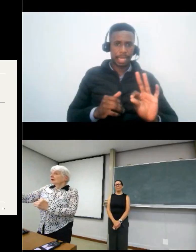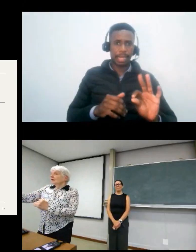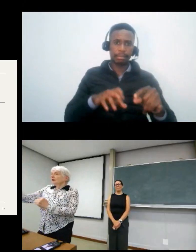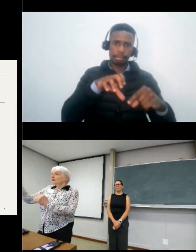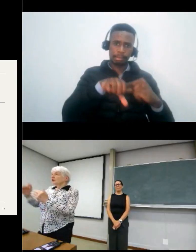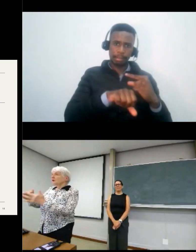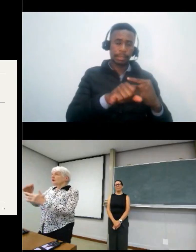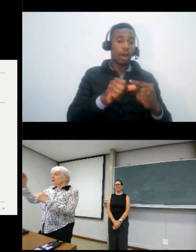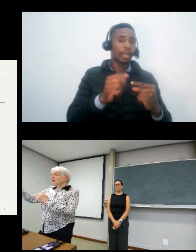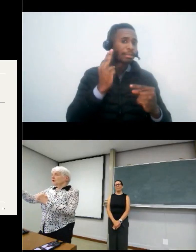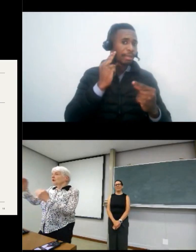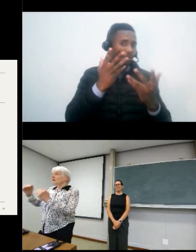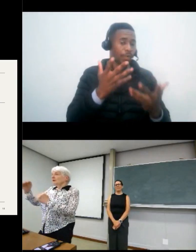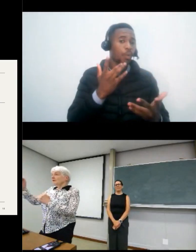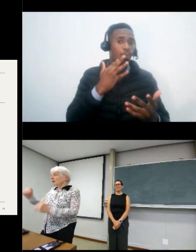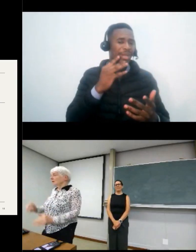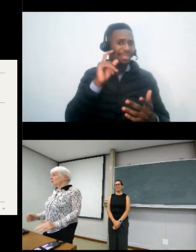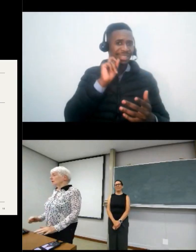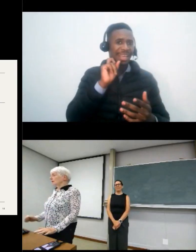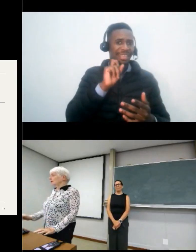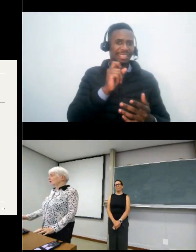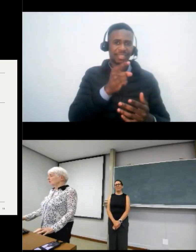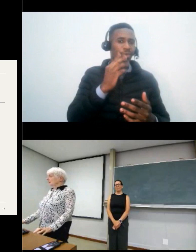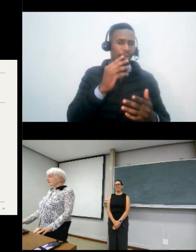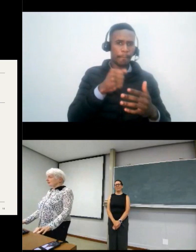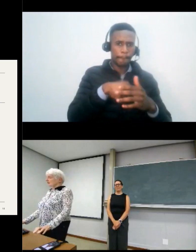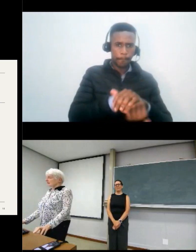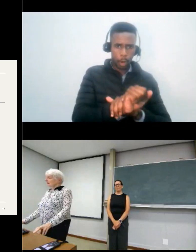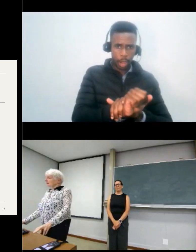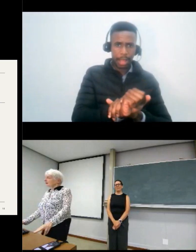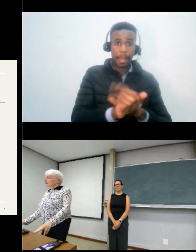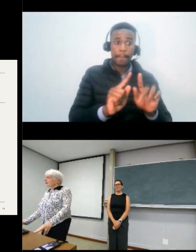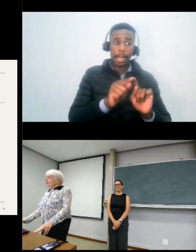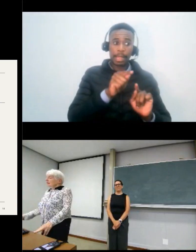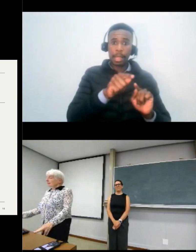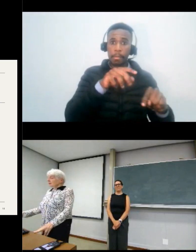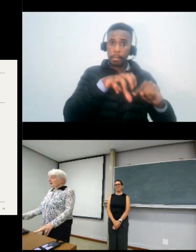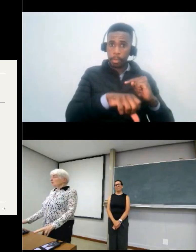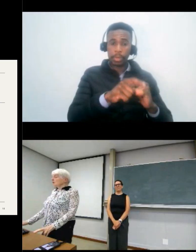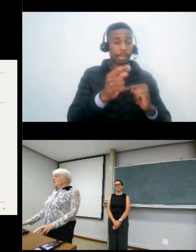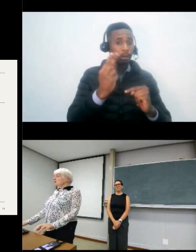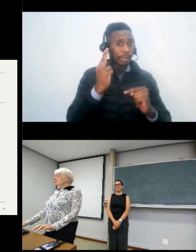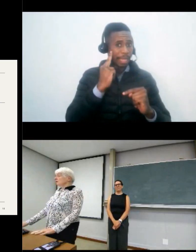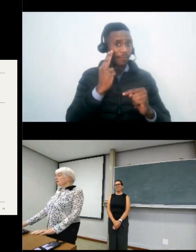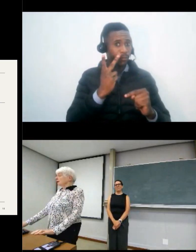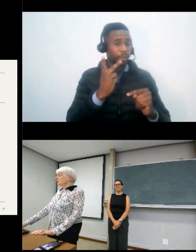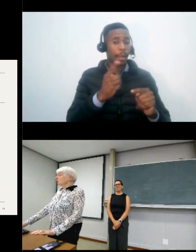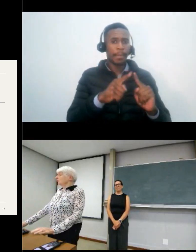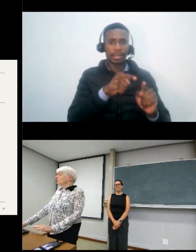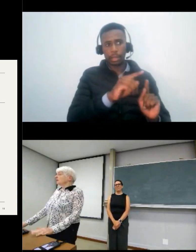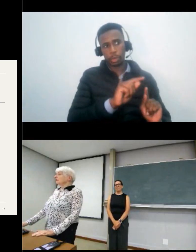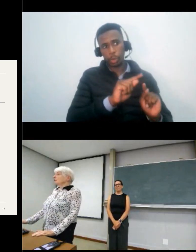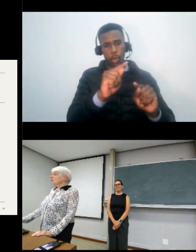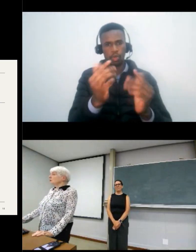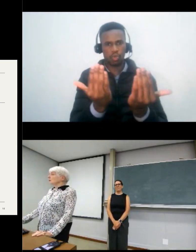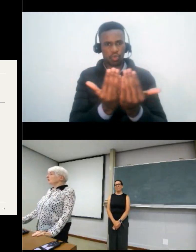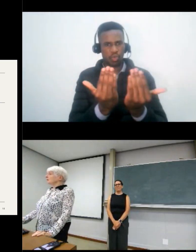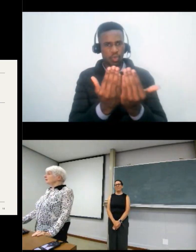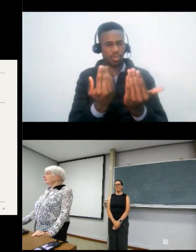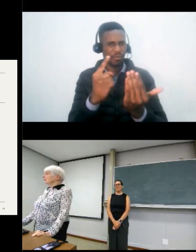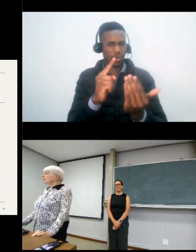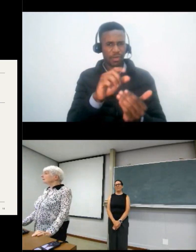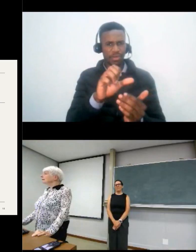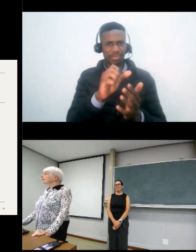in going to a school or an environment where they could learn SASL. Age of acquisition ranged from 0